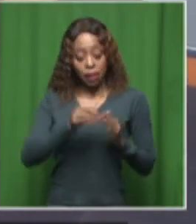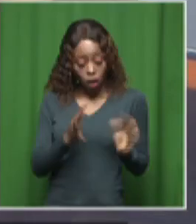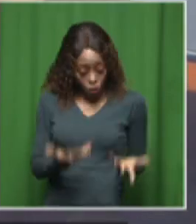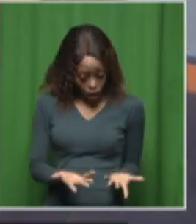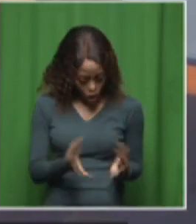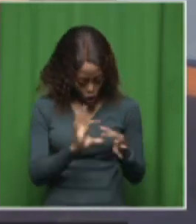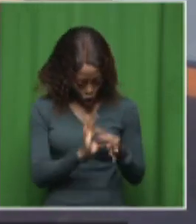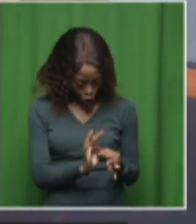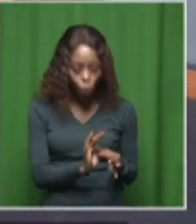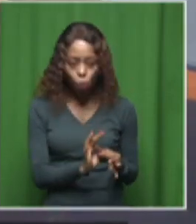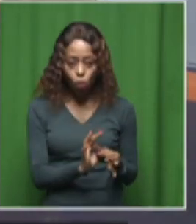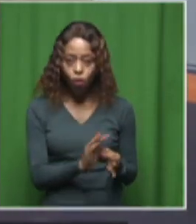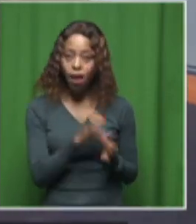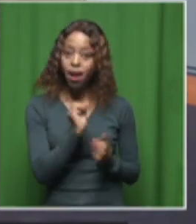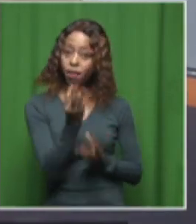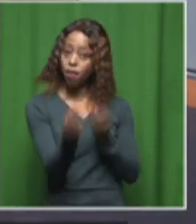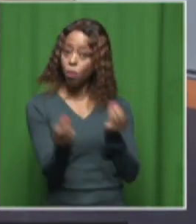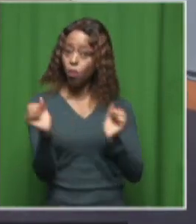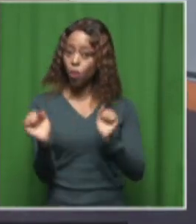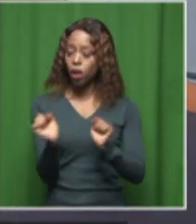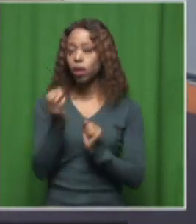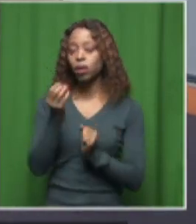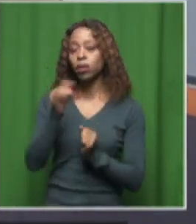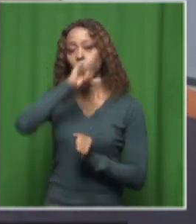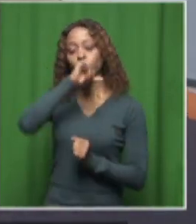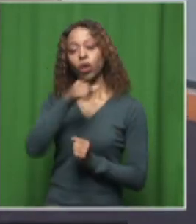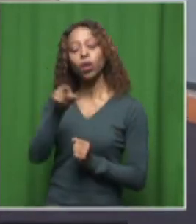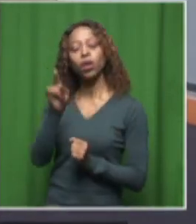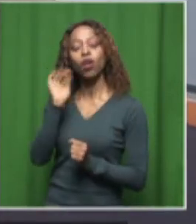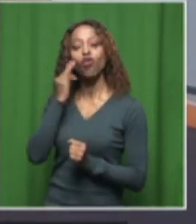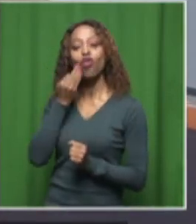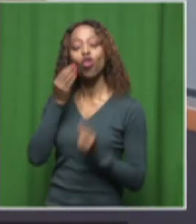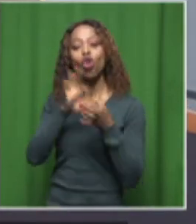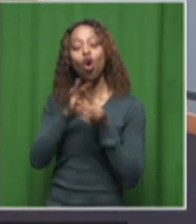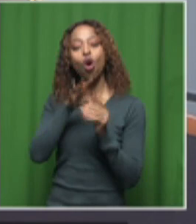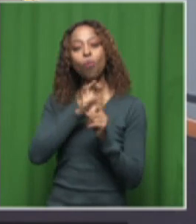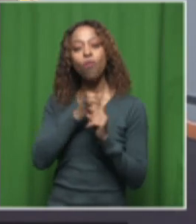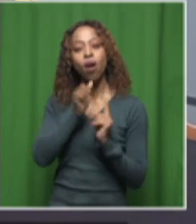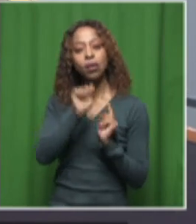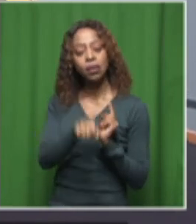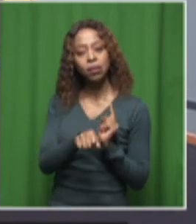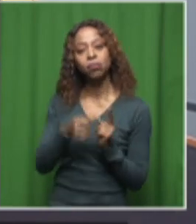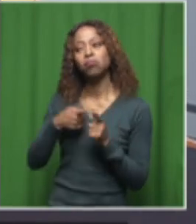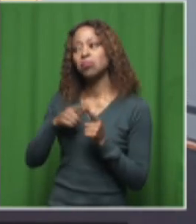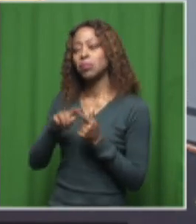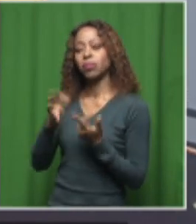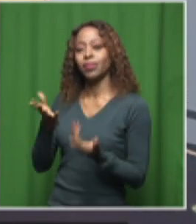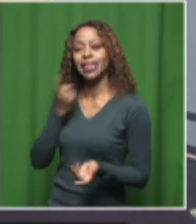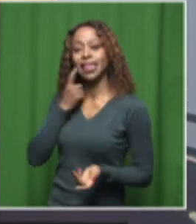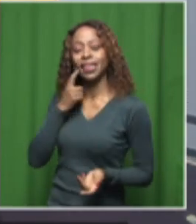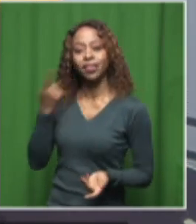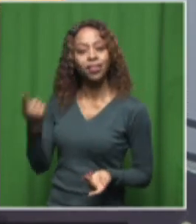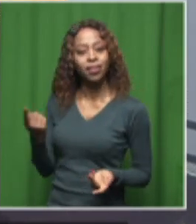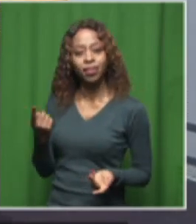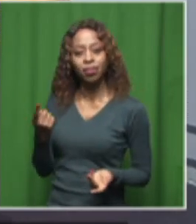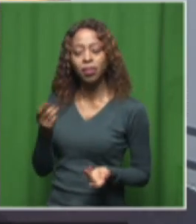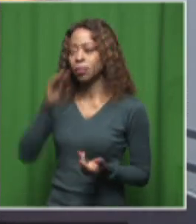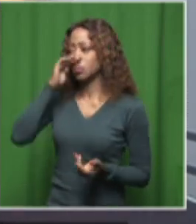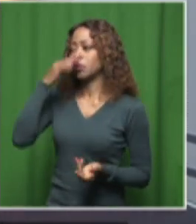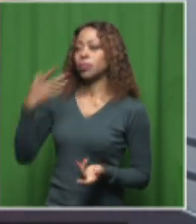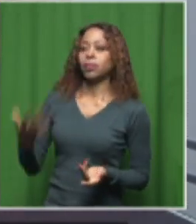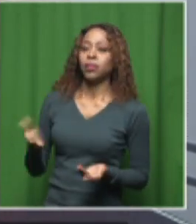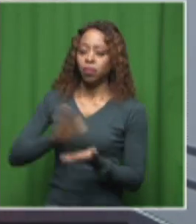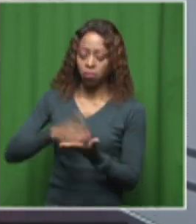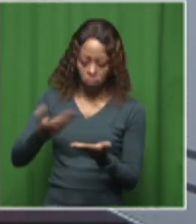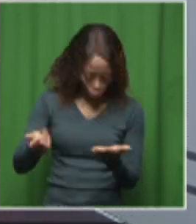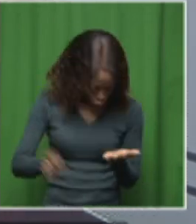So if your kids are used to eating fruits in the home environment, then it won't be a foreign thing when they open their lunch